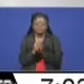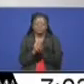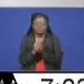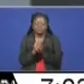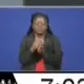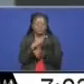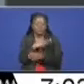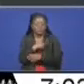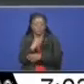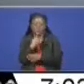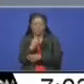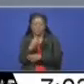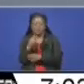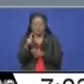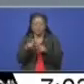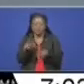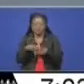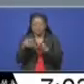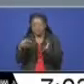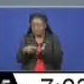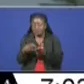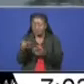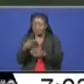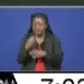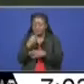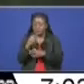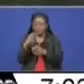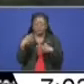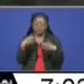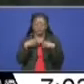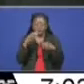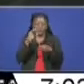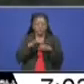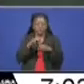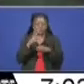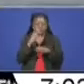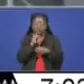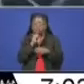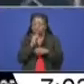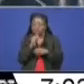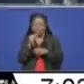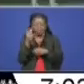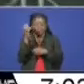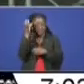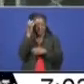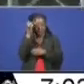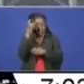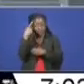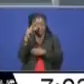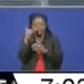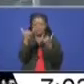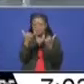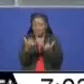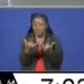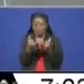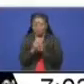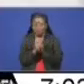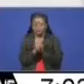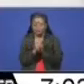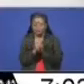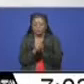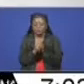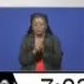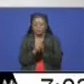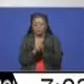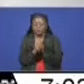Now, Roll says it's based on this that he was assured that a strike vote was not a consideration for now. As a